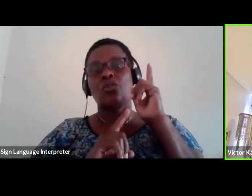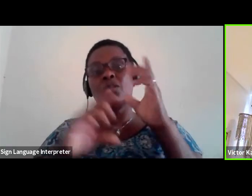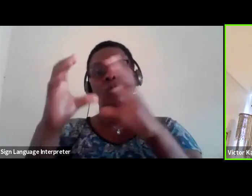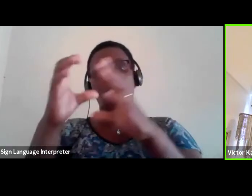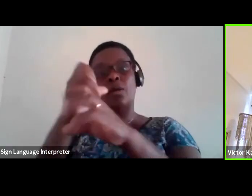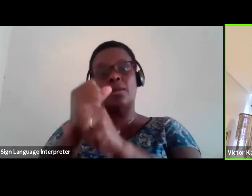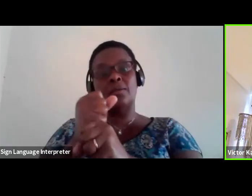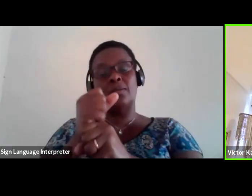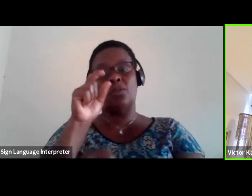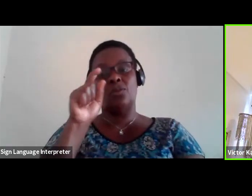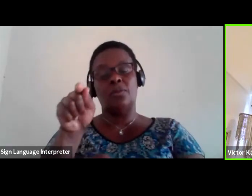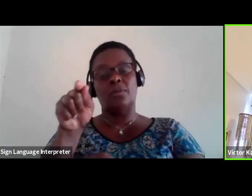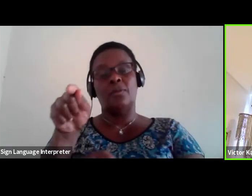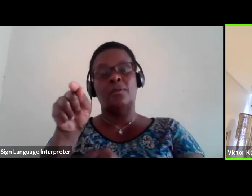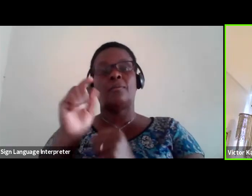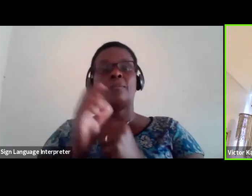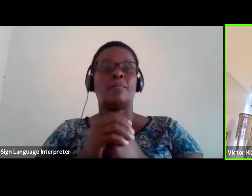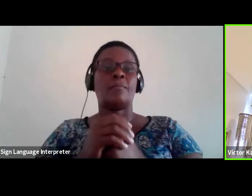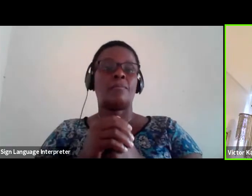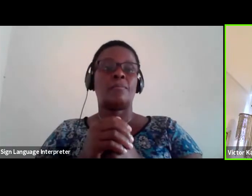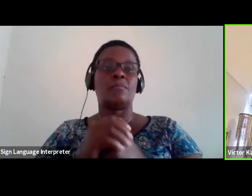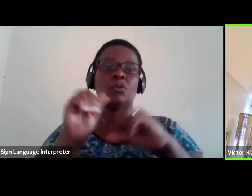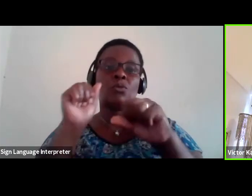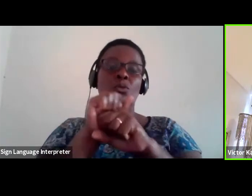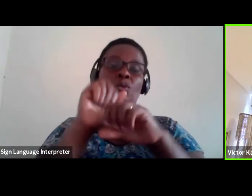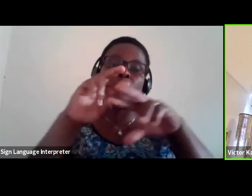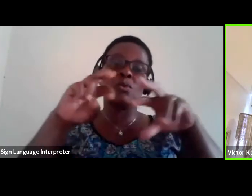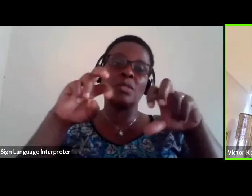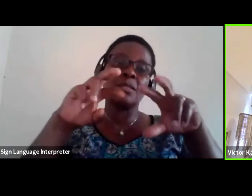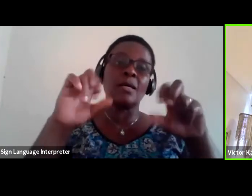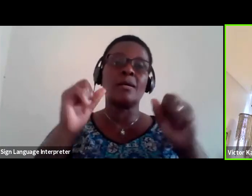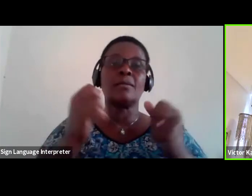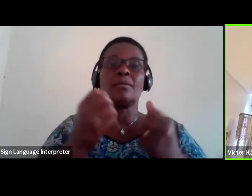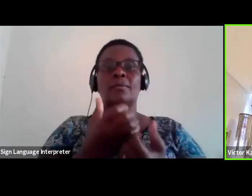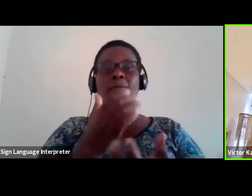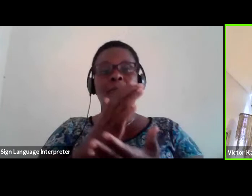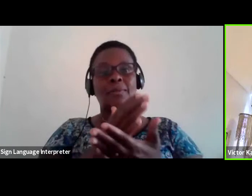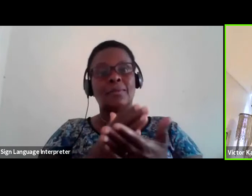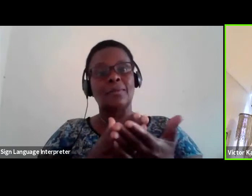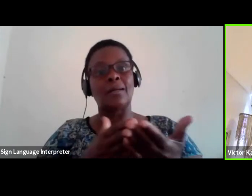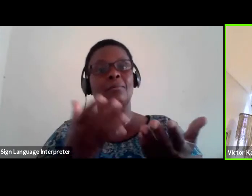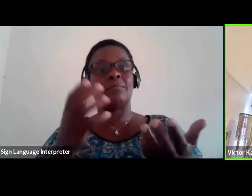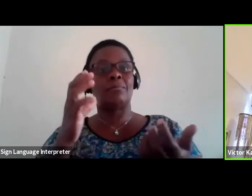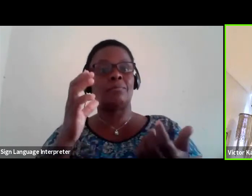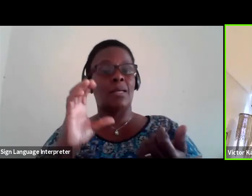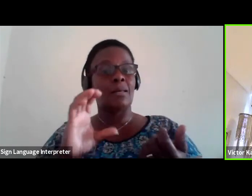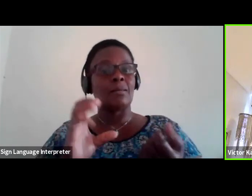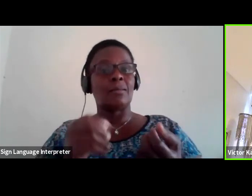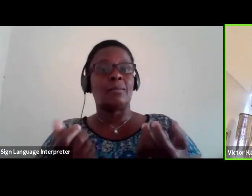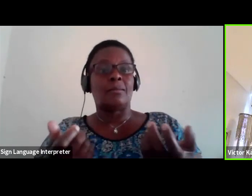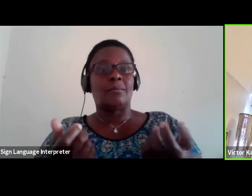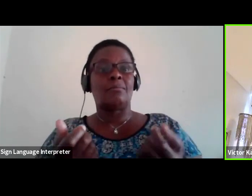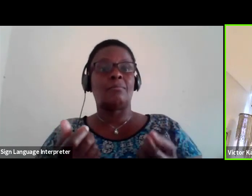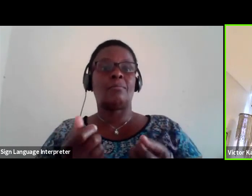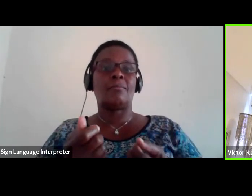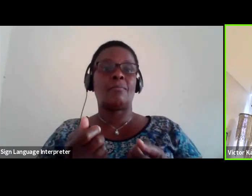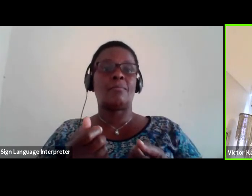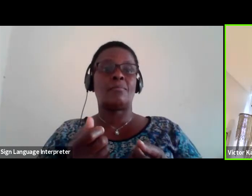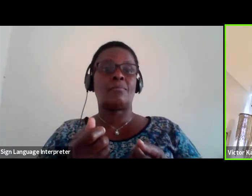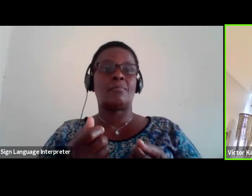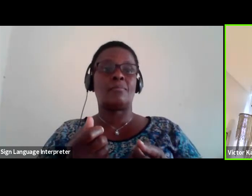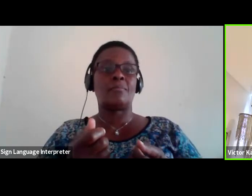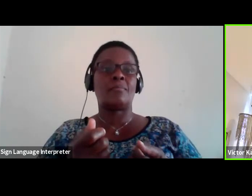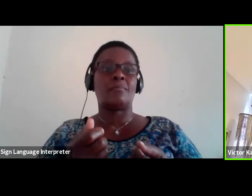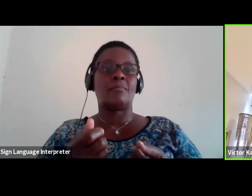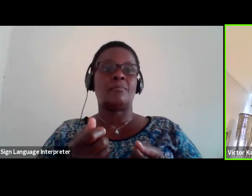collect and do searches. In some cases, they get exemptions from conducting searches with warrants